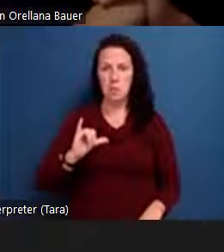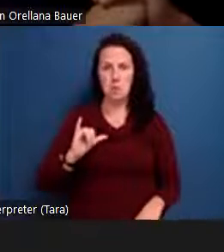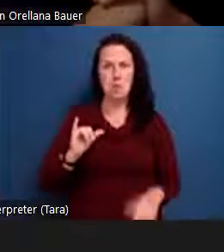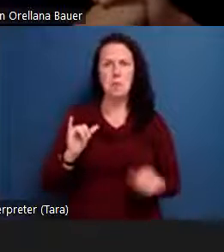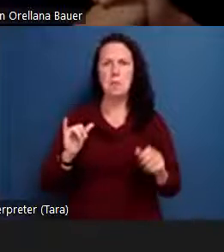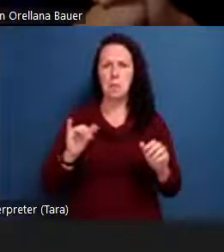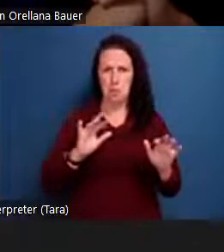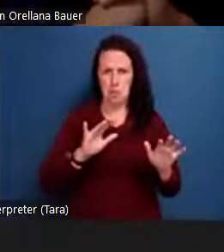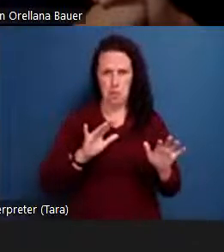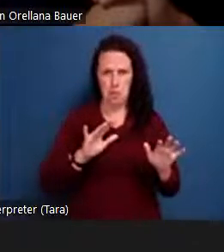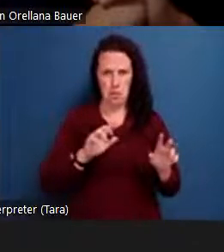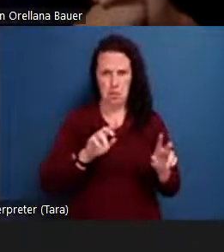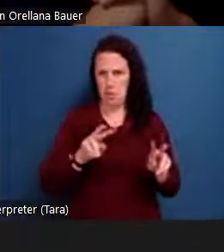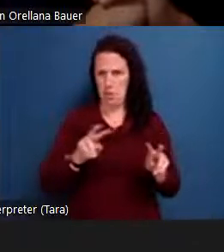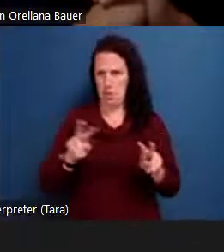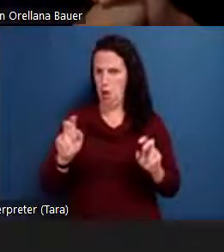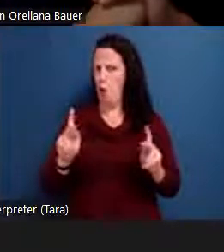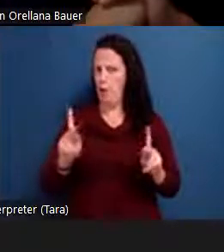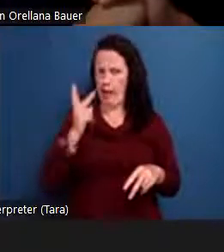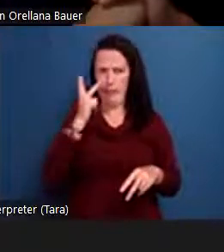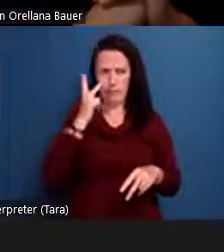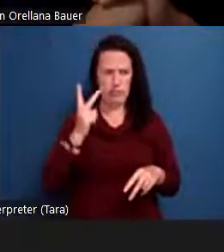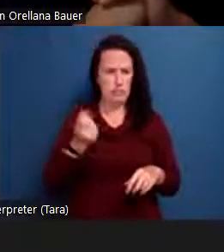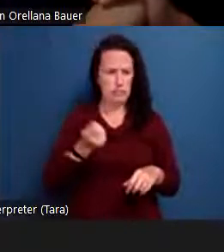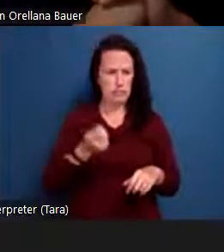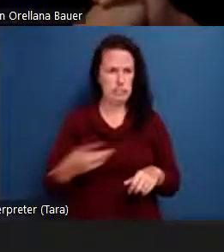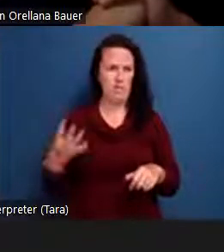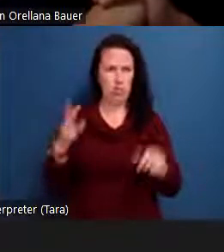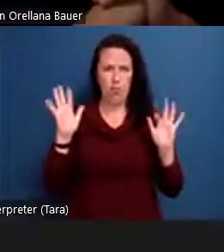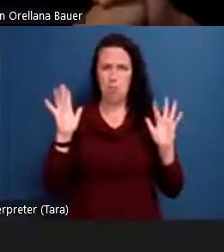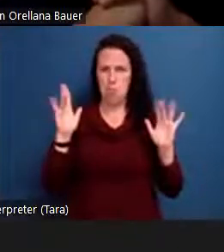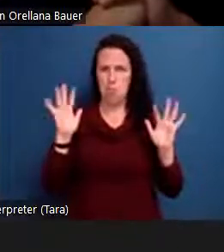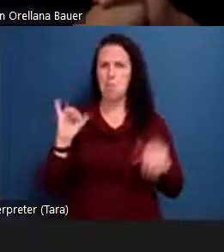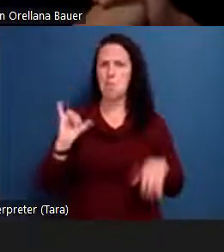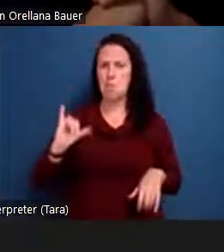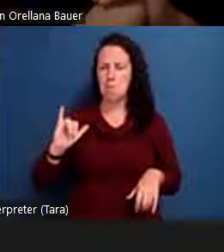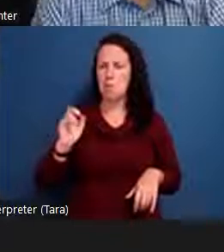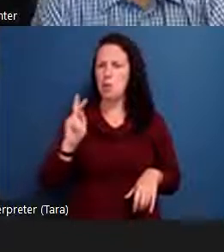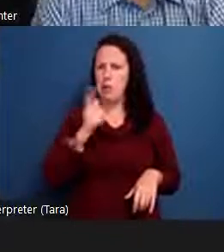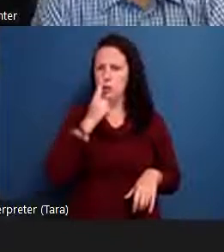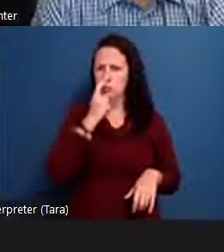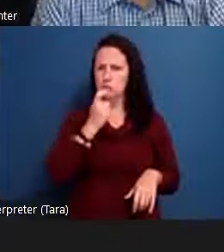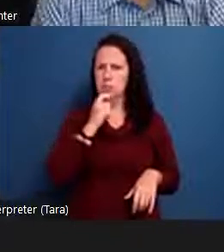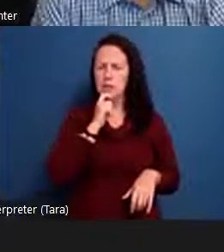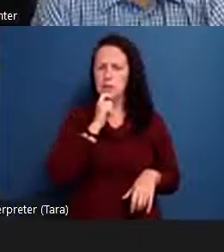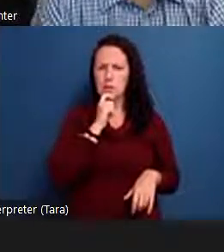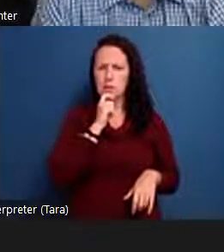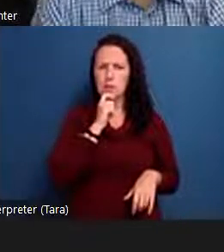Okay. All right. I'm actually seeing a lot of hands. Oh, okay. Interesting. All right.